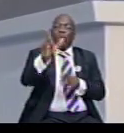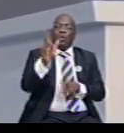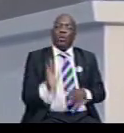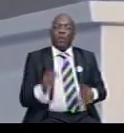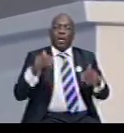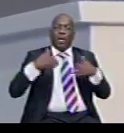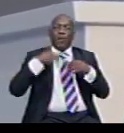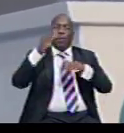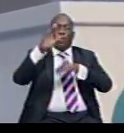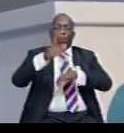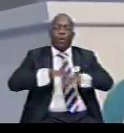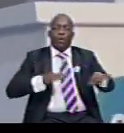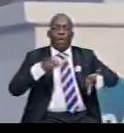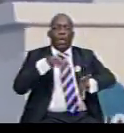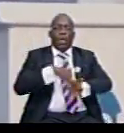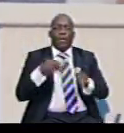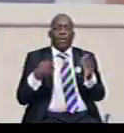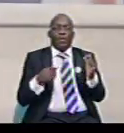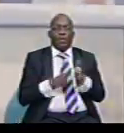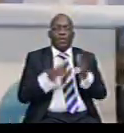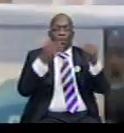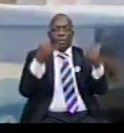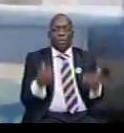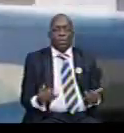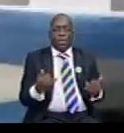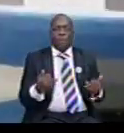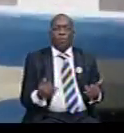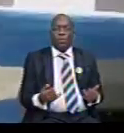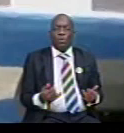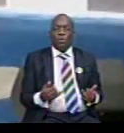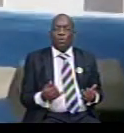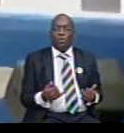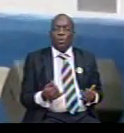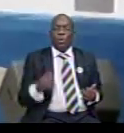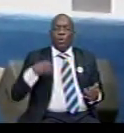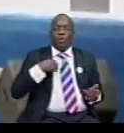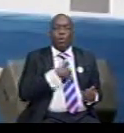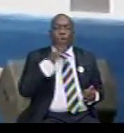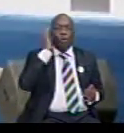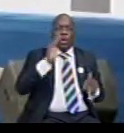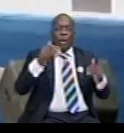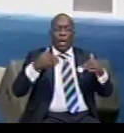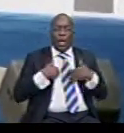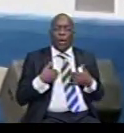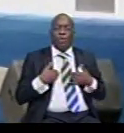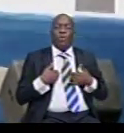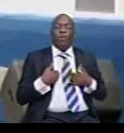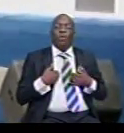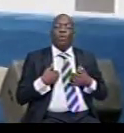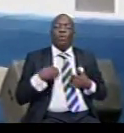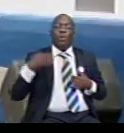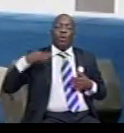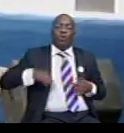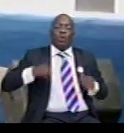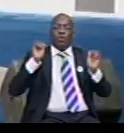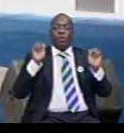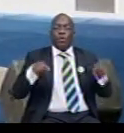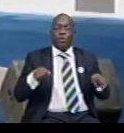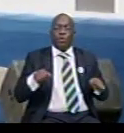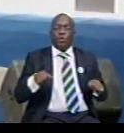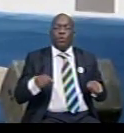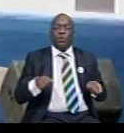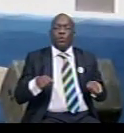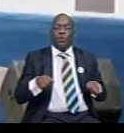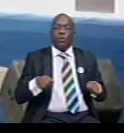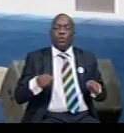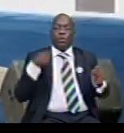and we're going to have profitable pursuit and perseverance in the